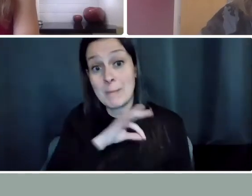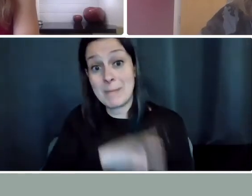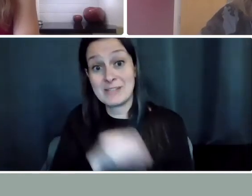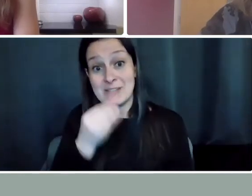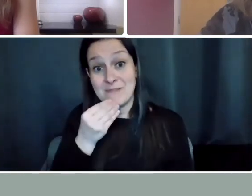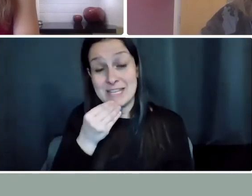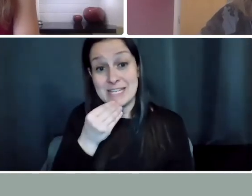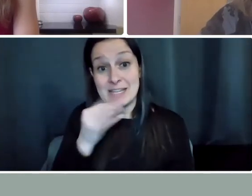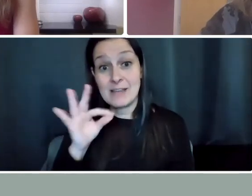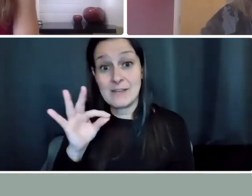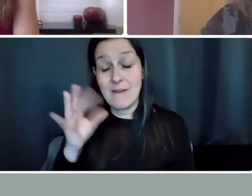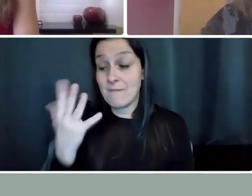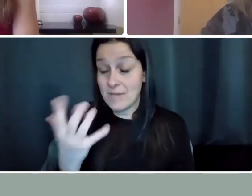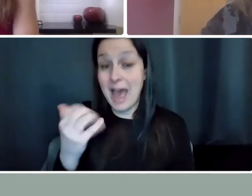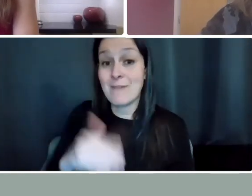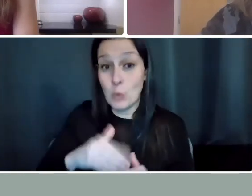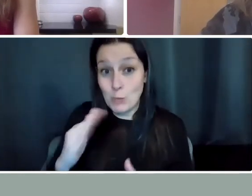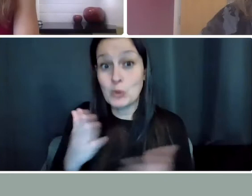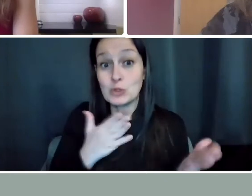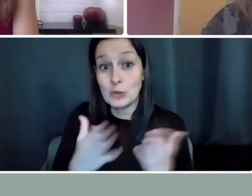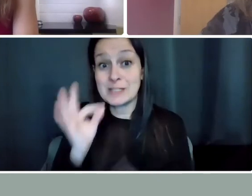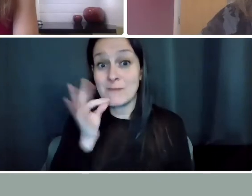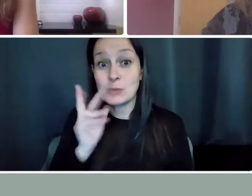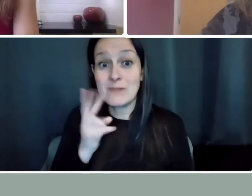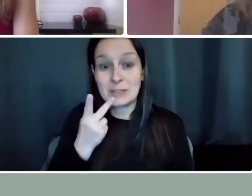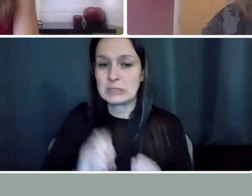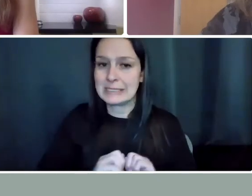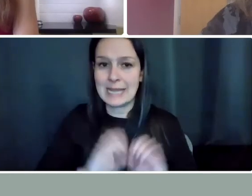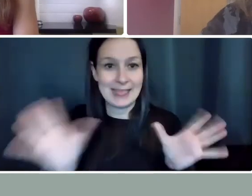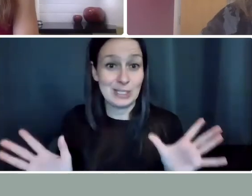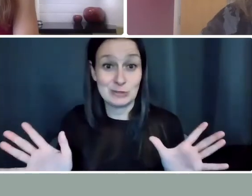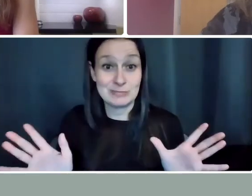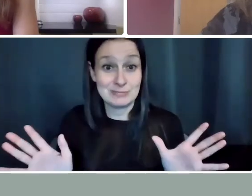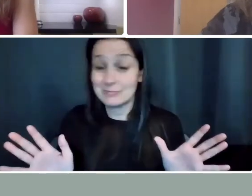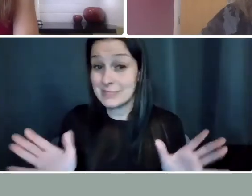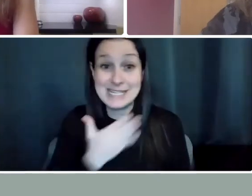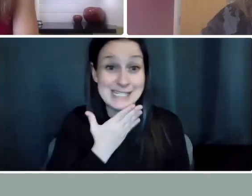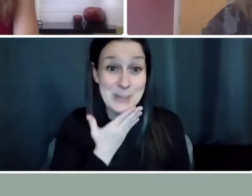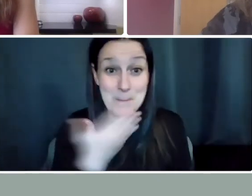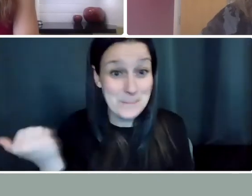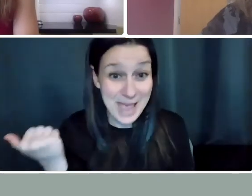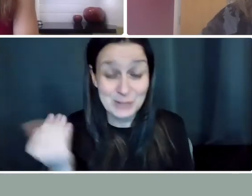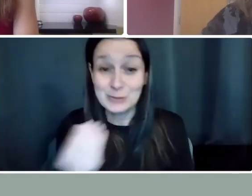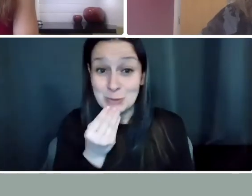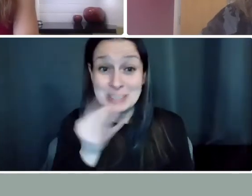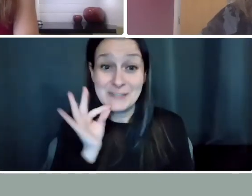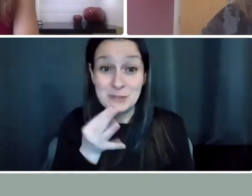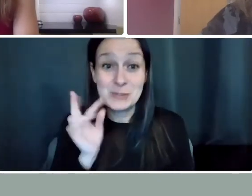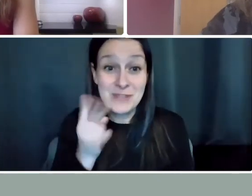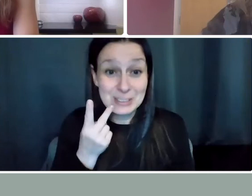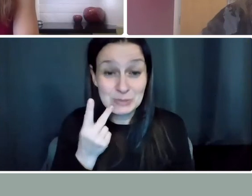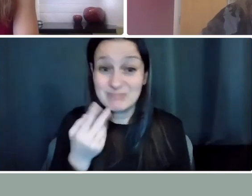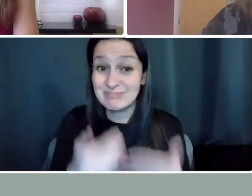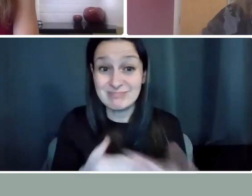eating 5 or more servings of fruits and vegetables is clear. It is so much better to eat fruits and vegetables, whether